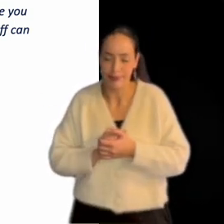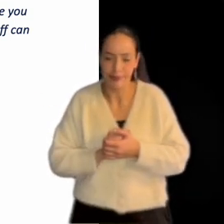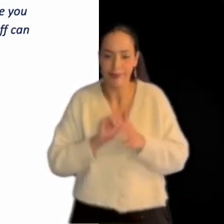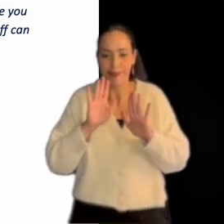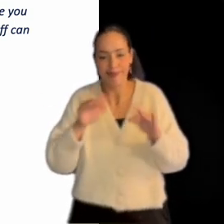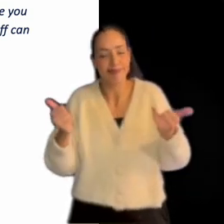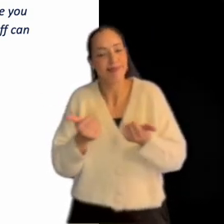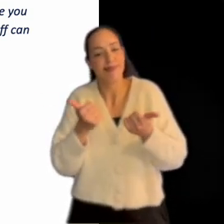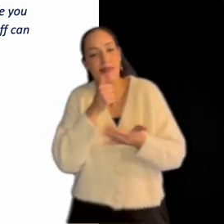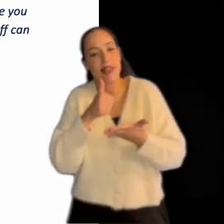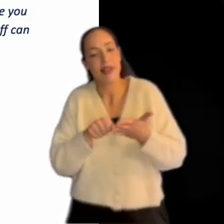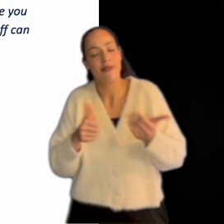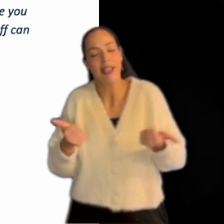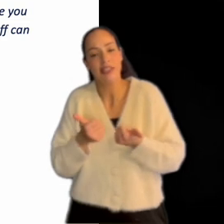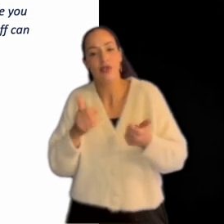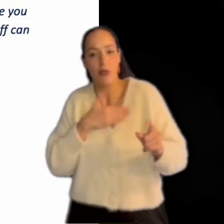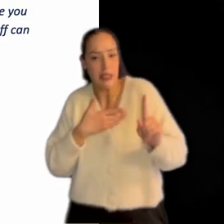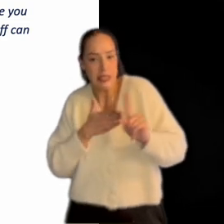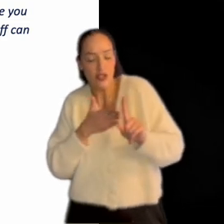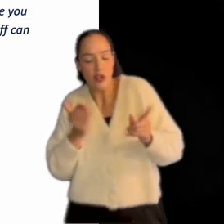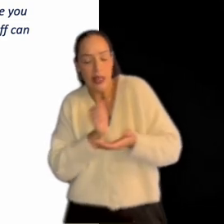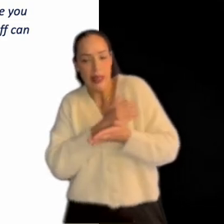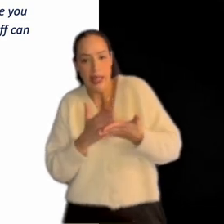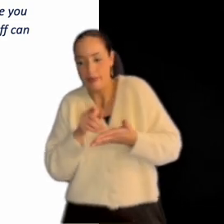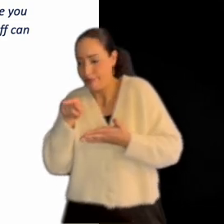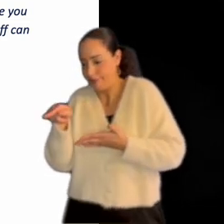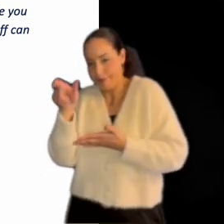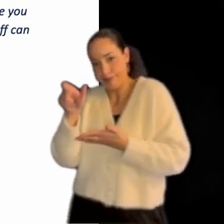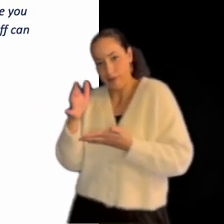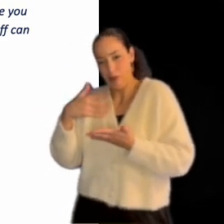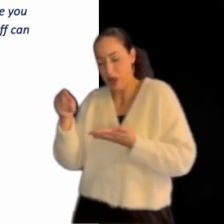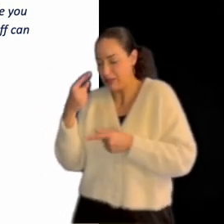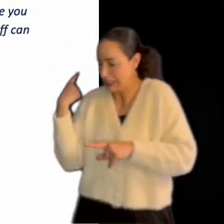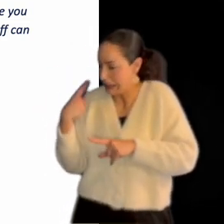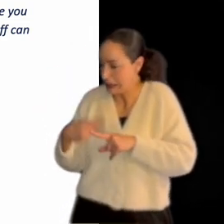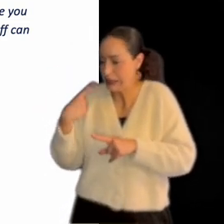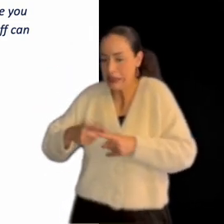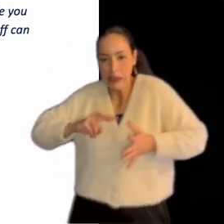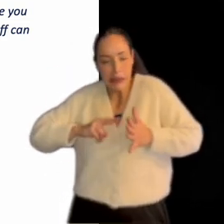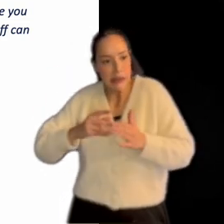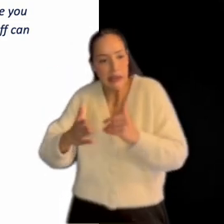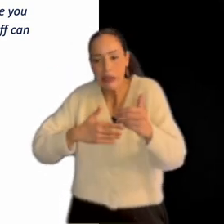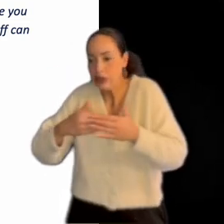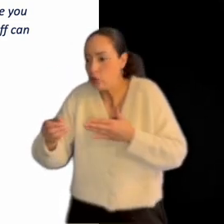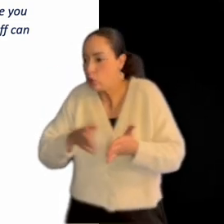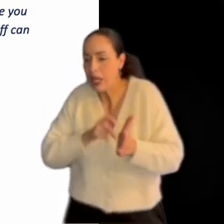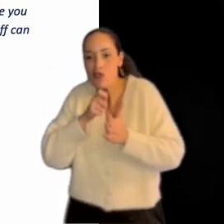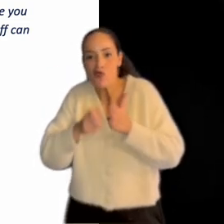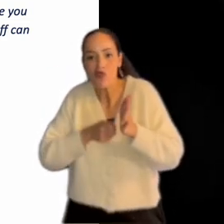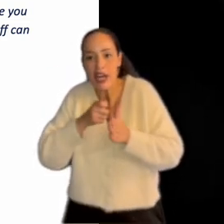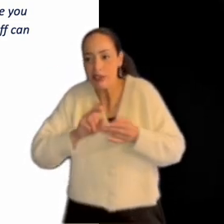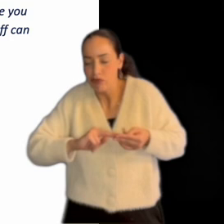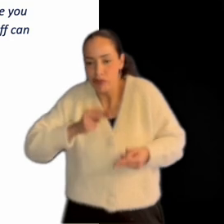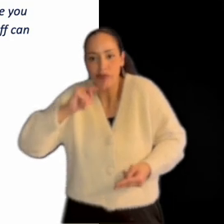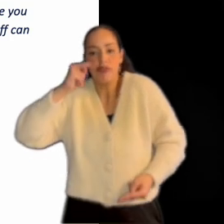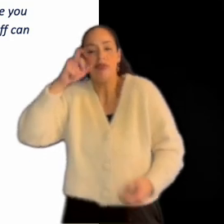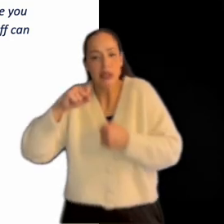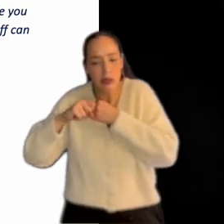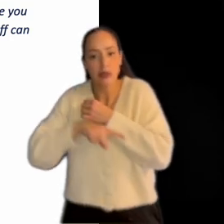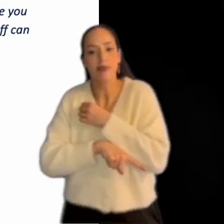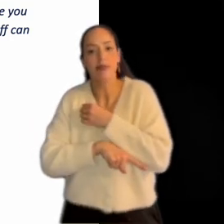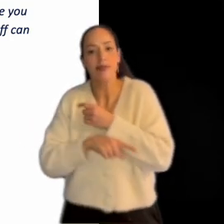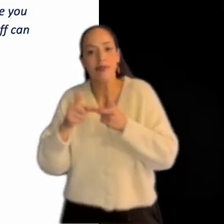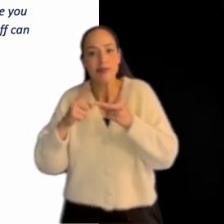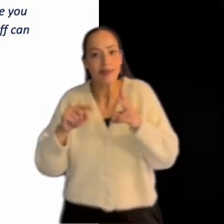clear. The client must make immediate arrangements to clear their rent arrears. To not do so has dire and long-term consequences affecting